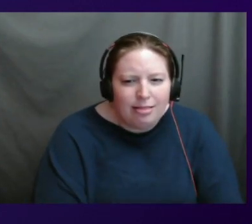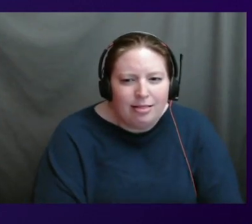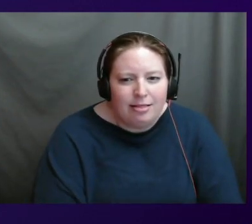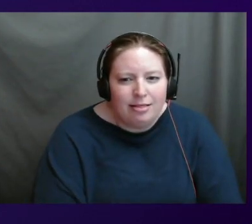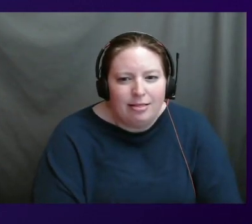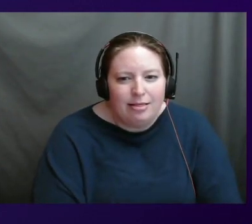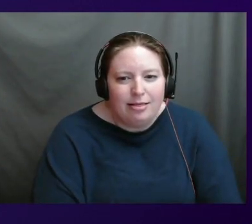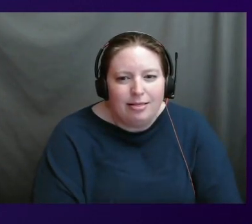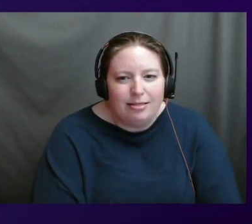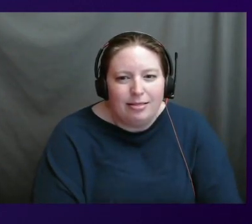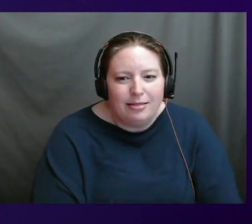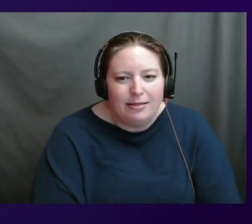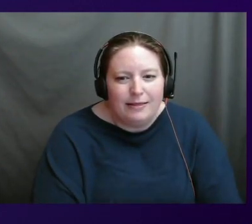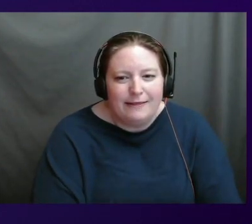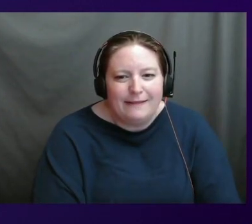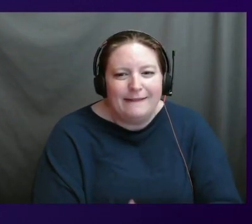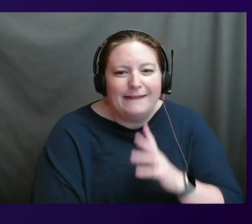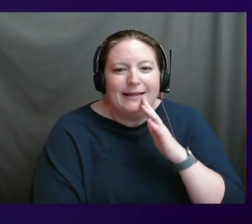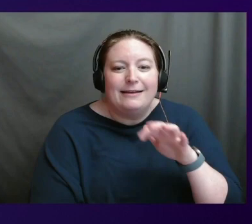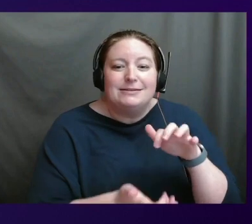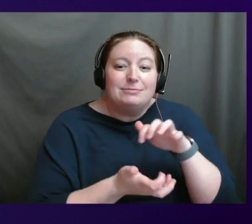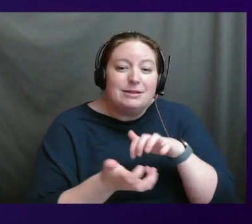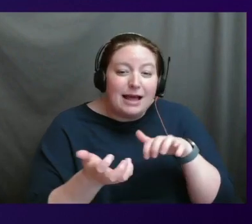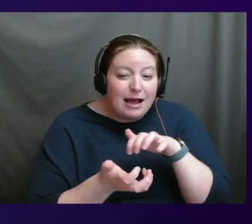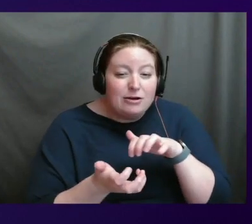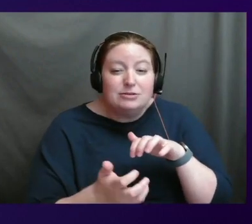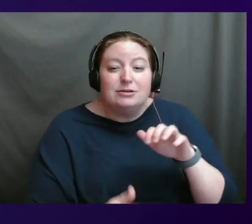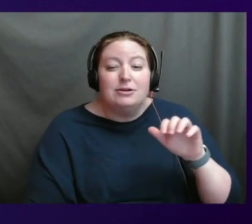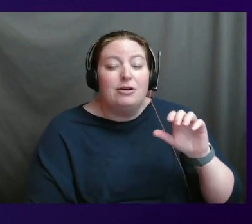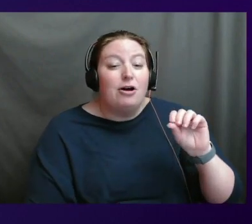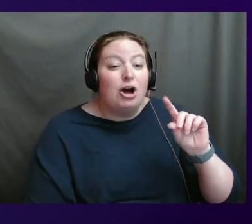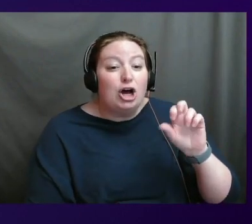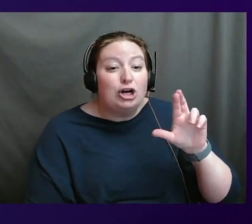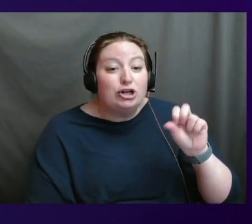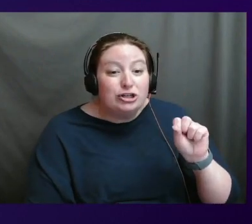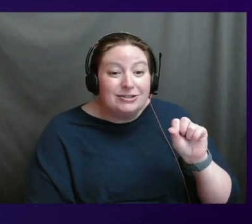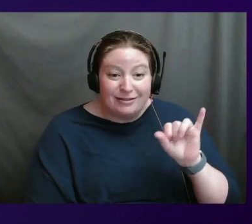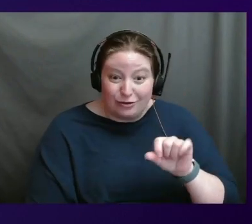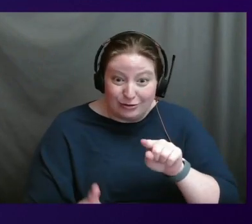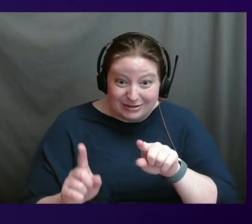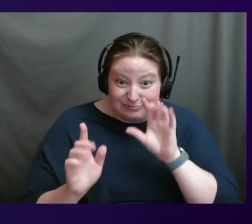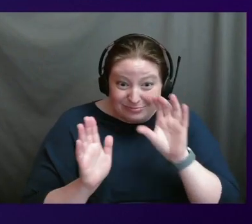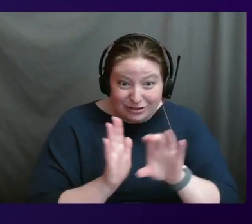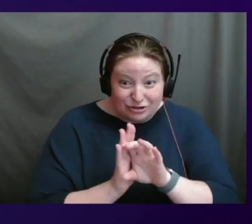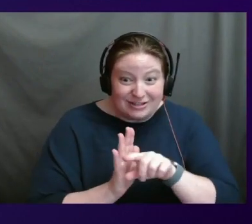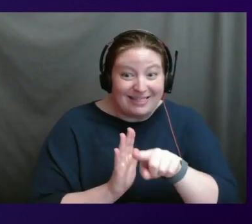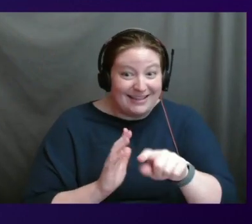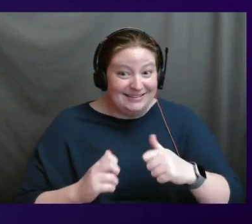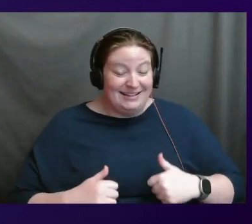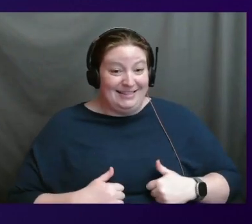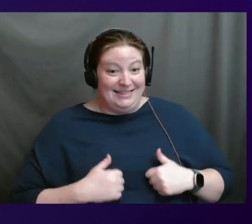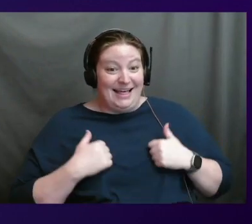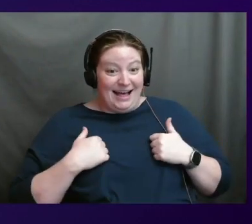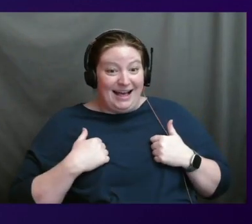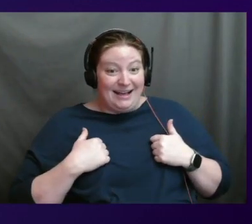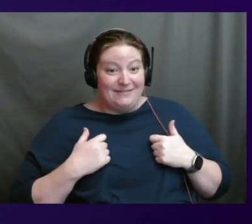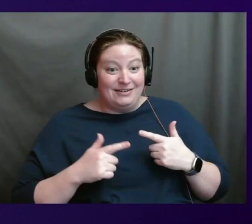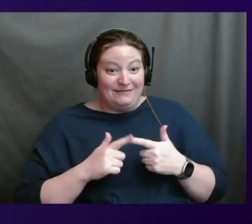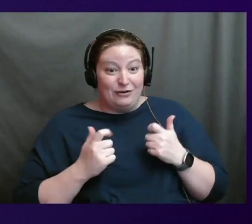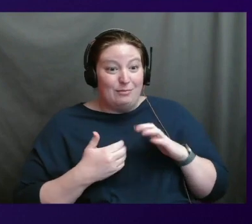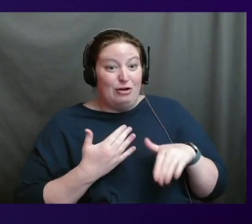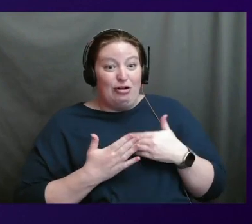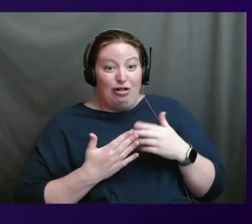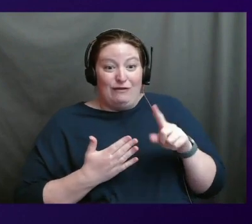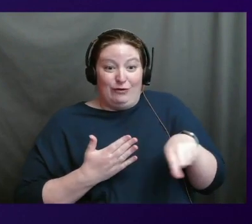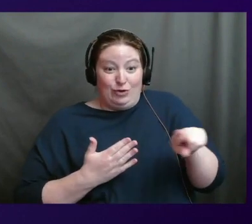What's going on here? We got some clowns, we got some otters. Those emojis that you're seeing on your screen are actually coming live from all of you in the audience.